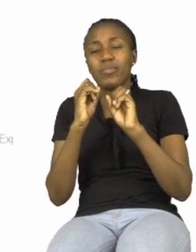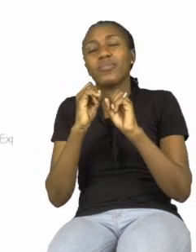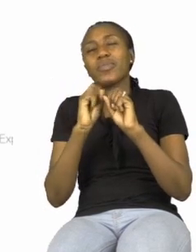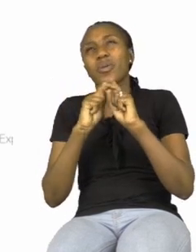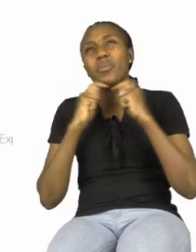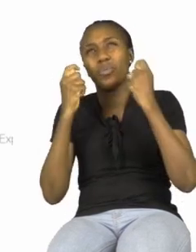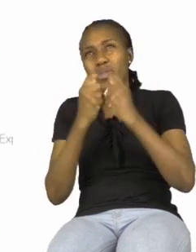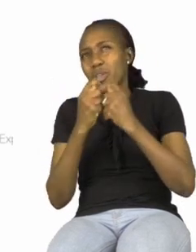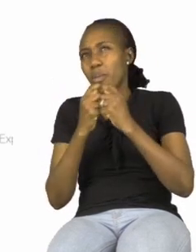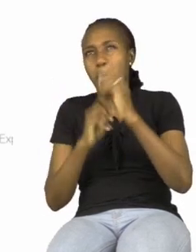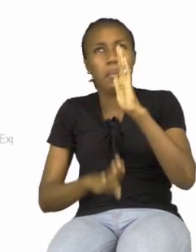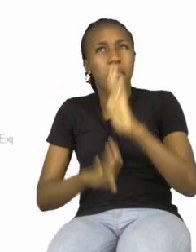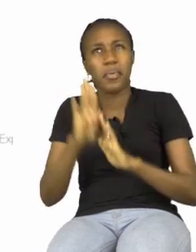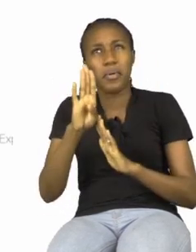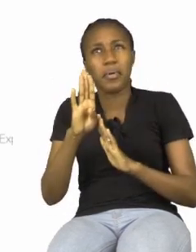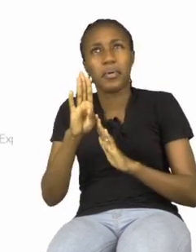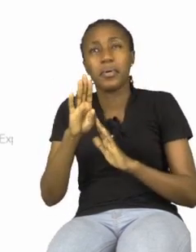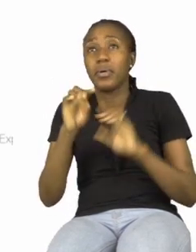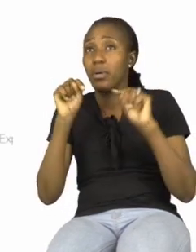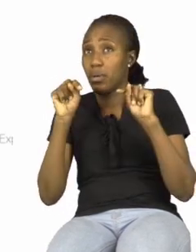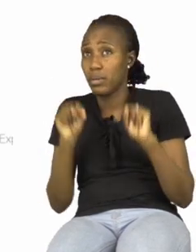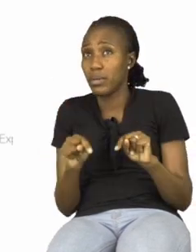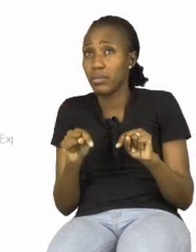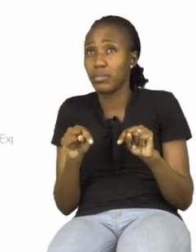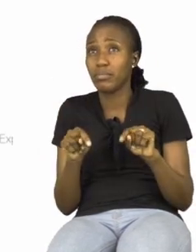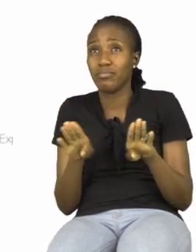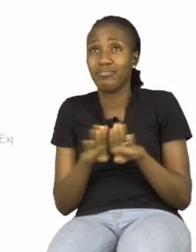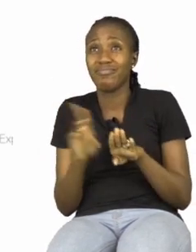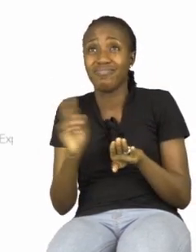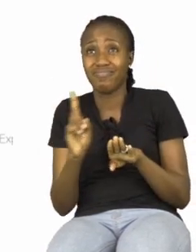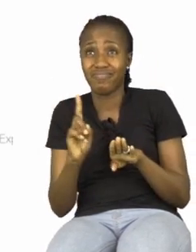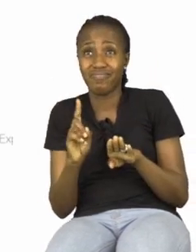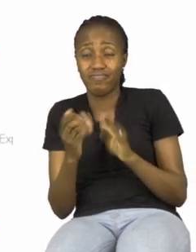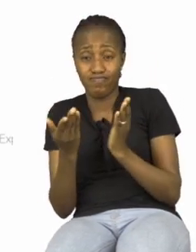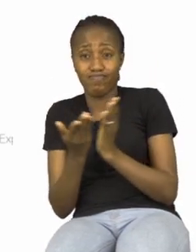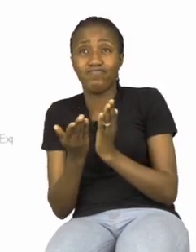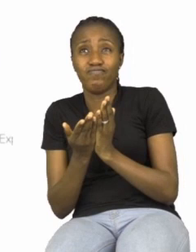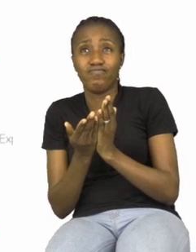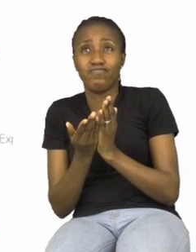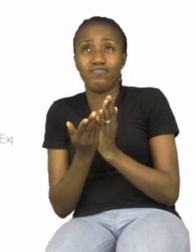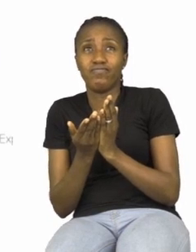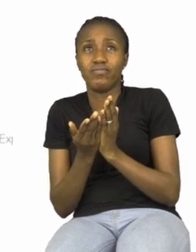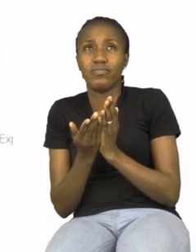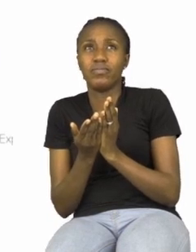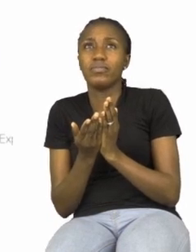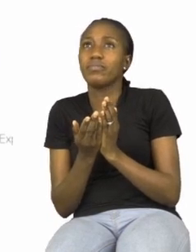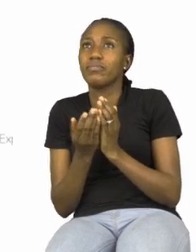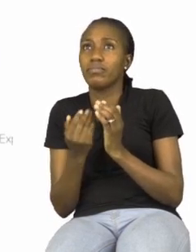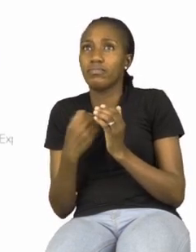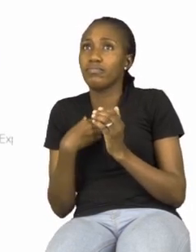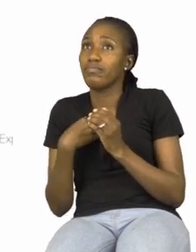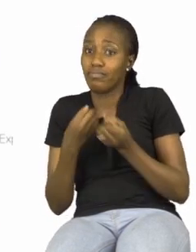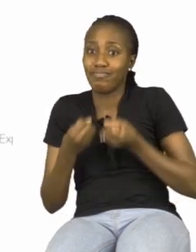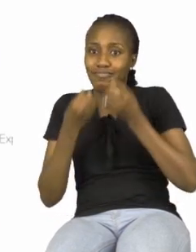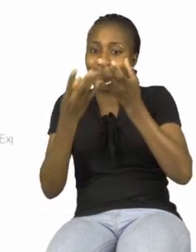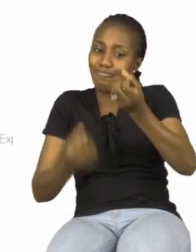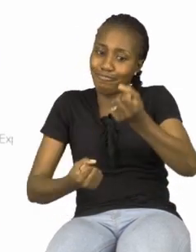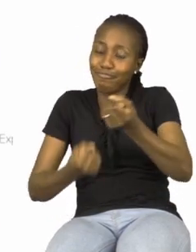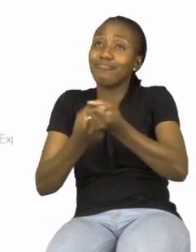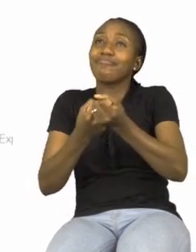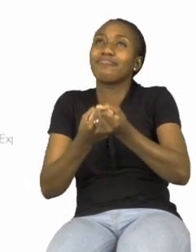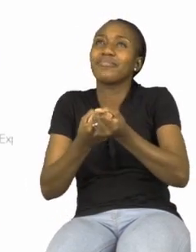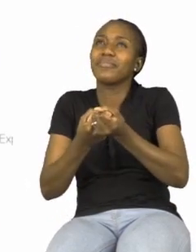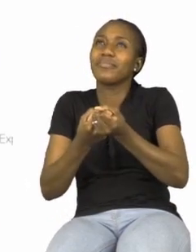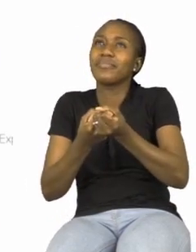In terms of what we can do for the NSSU and schools, I have offered our support in terms of